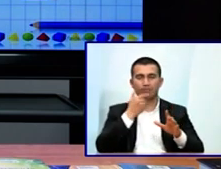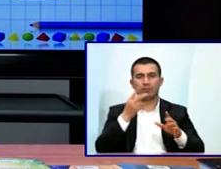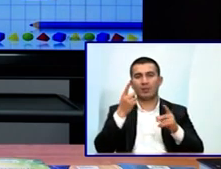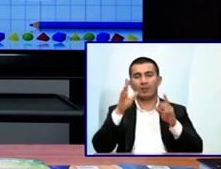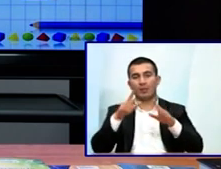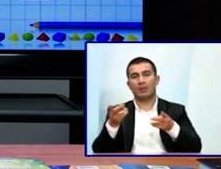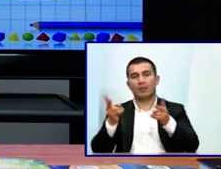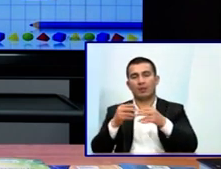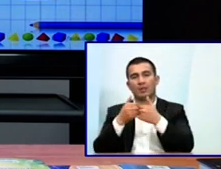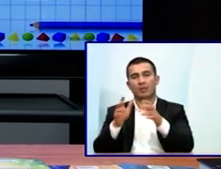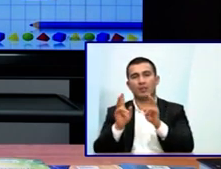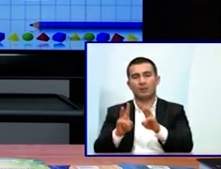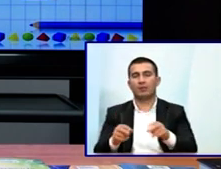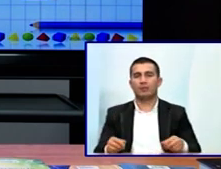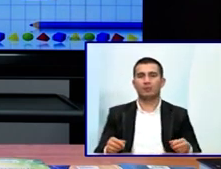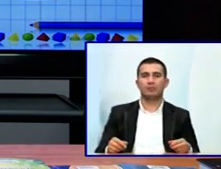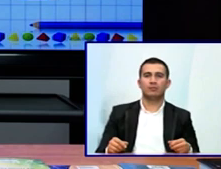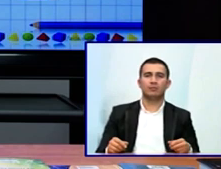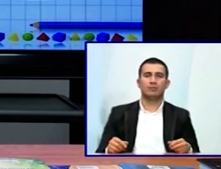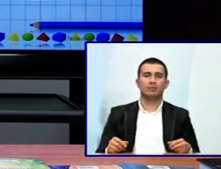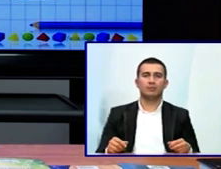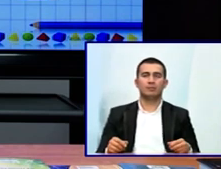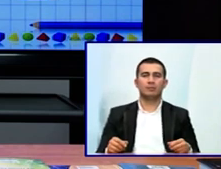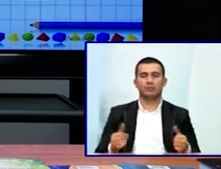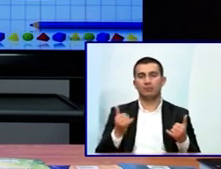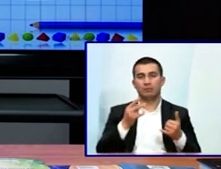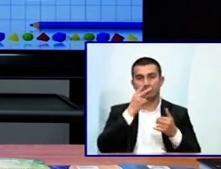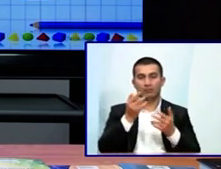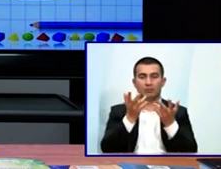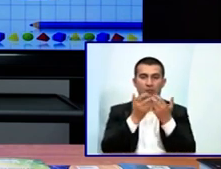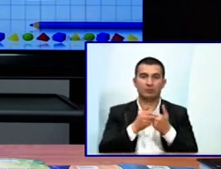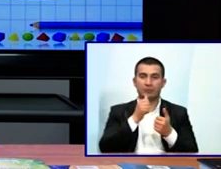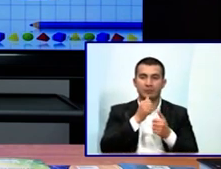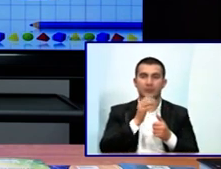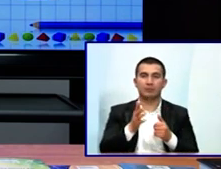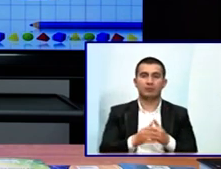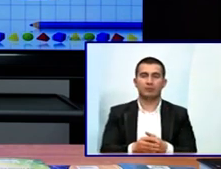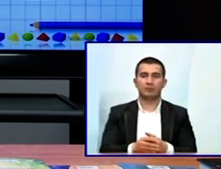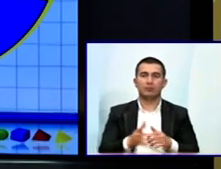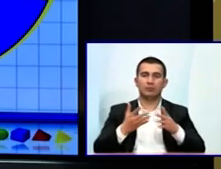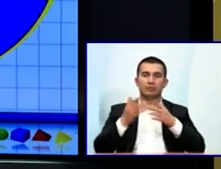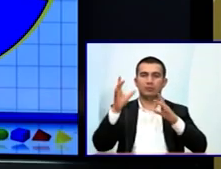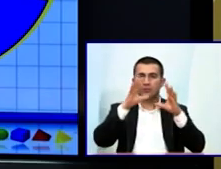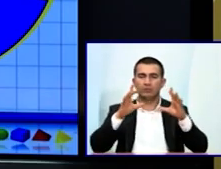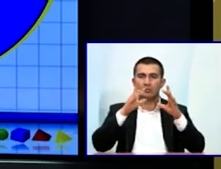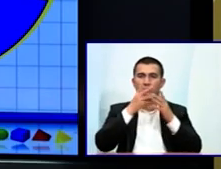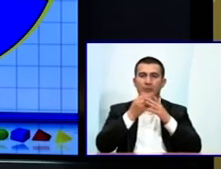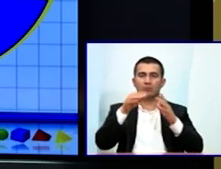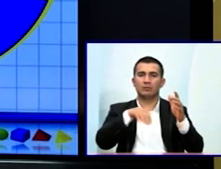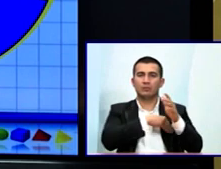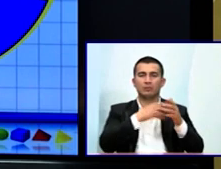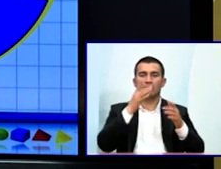ochiq qoldiring. Demak, masalamizni ishlaymiz. Aziz o'quvchilar, aylananing gradus o'lchovi bu